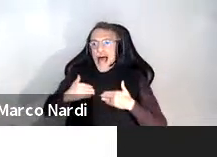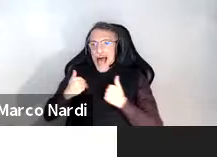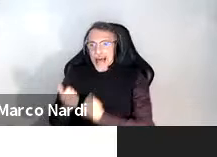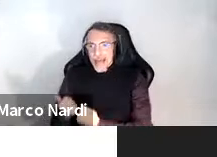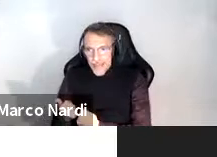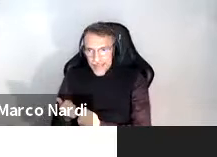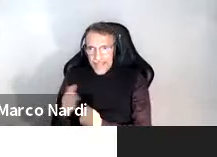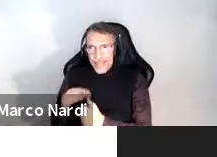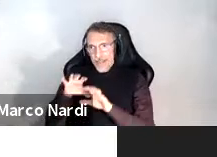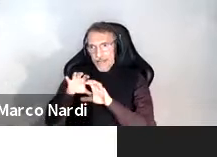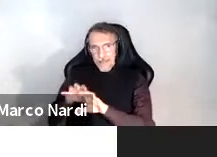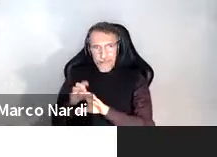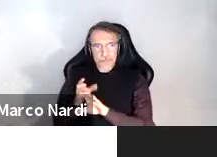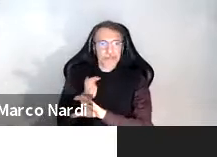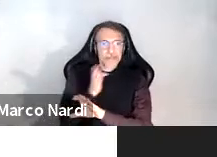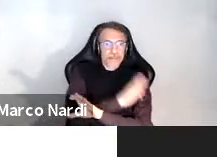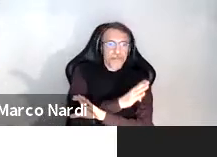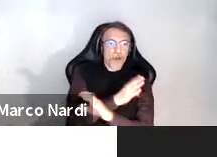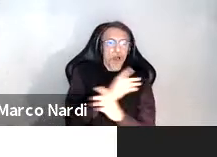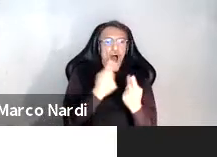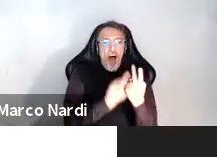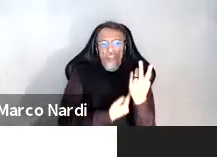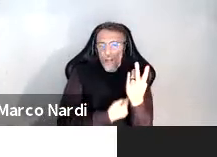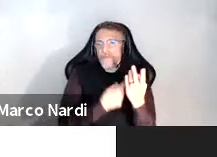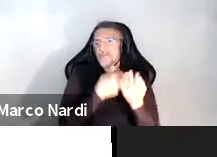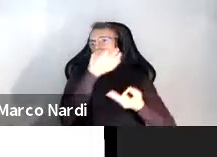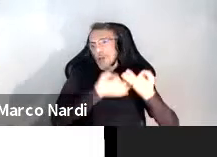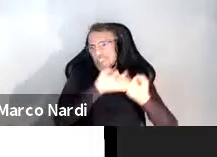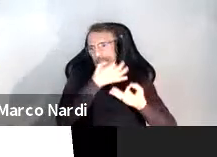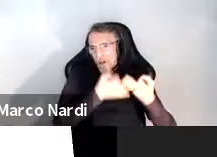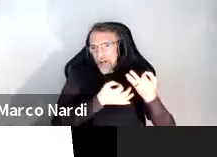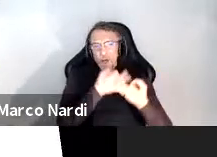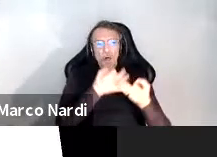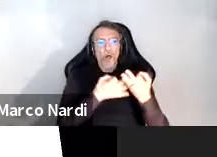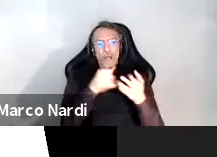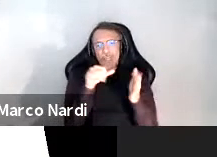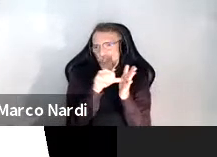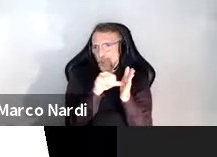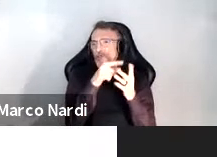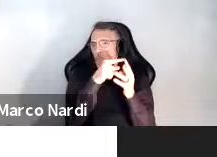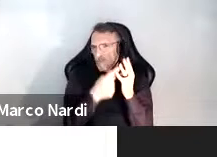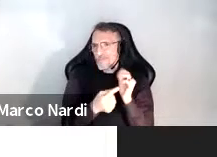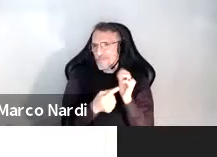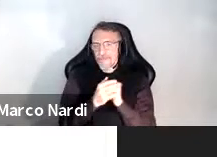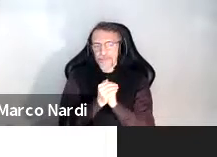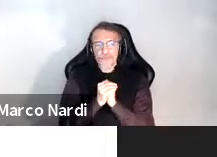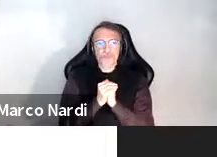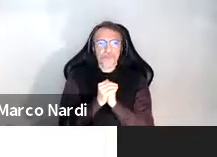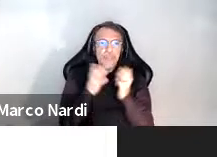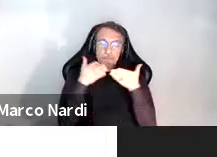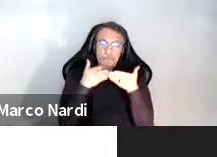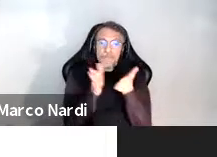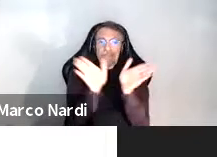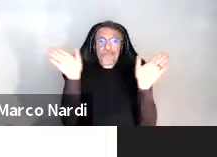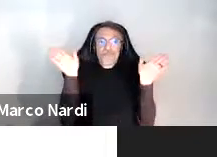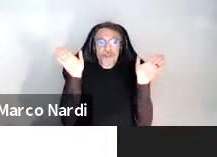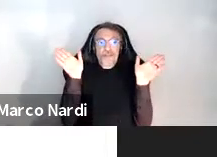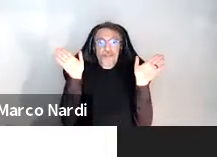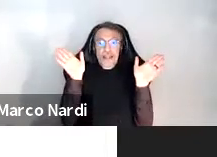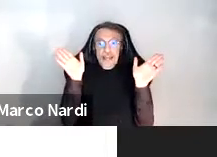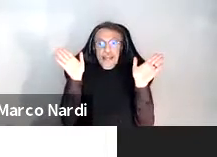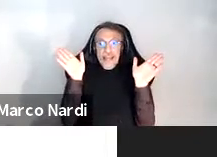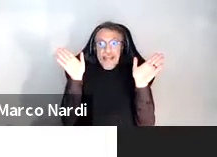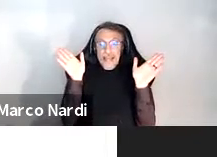as others, including the political issues. So generally, when you look at